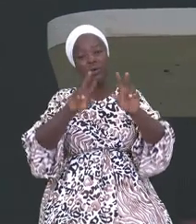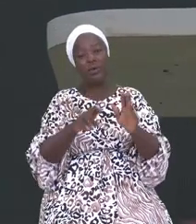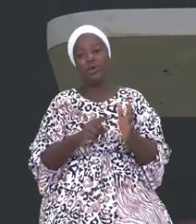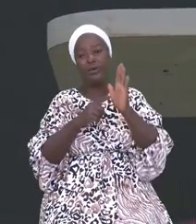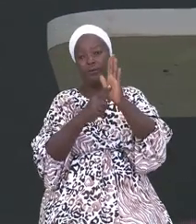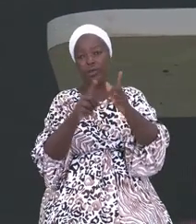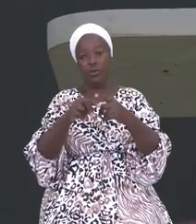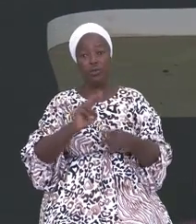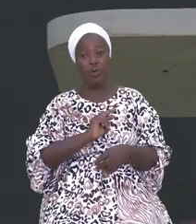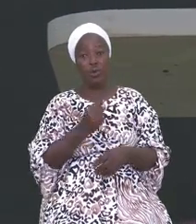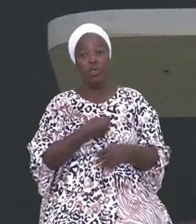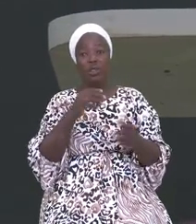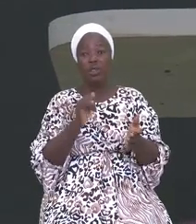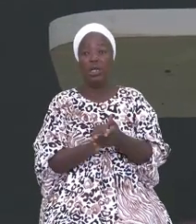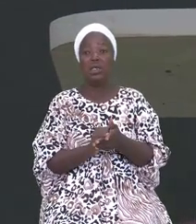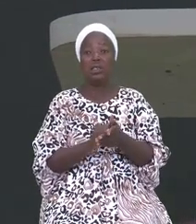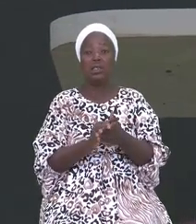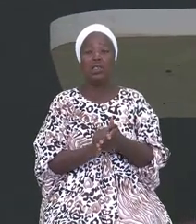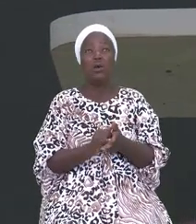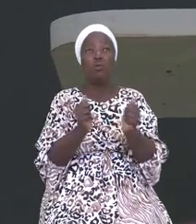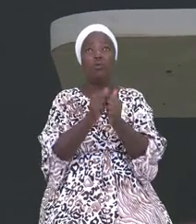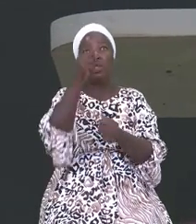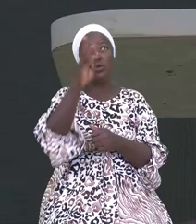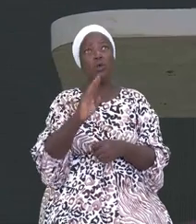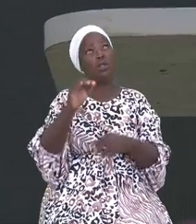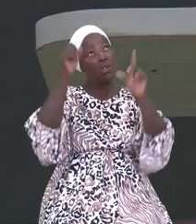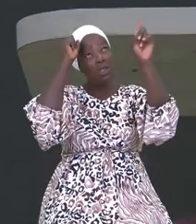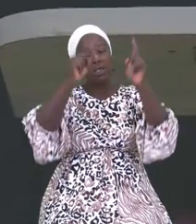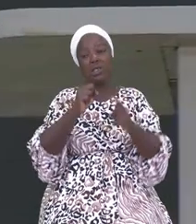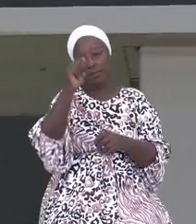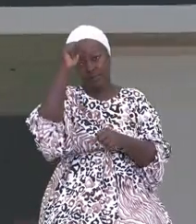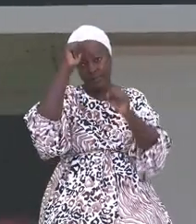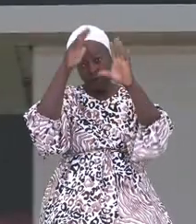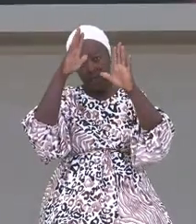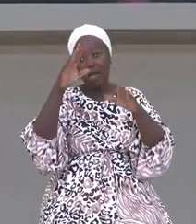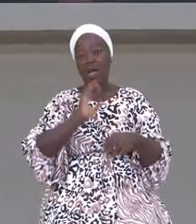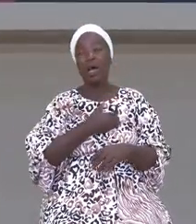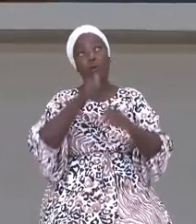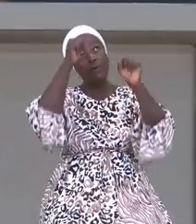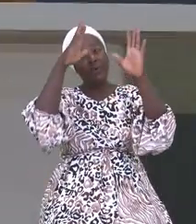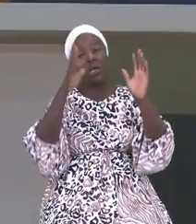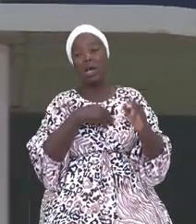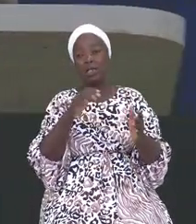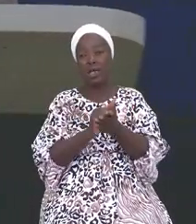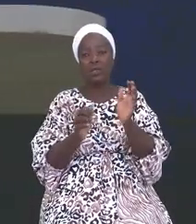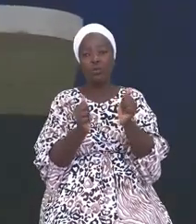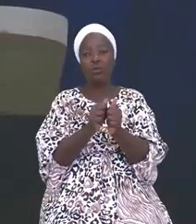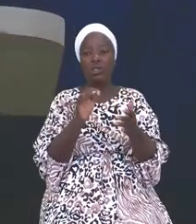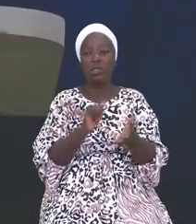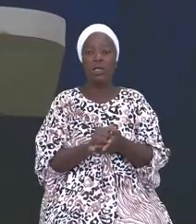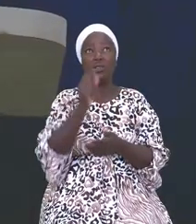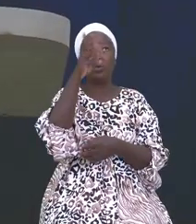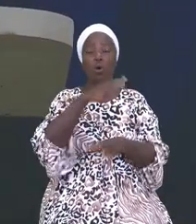us that with God, his Father, our Father, that with that God, all